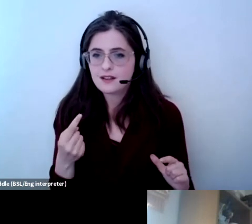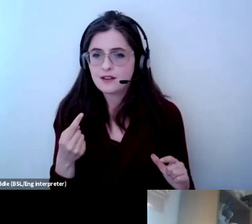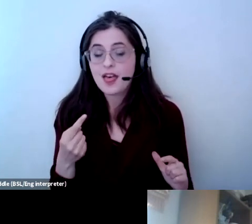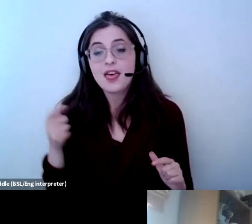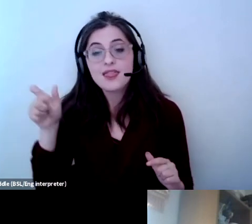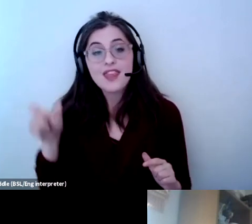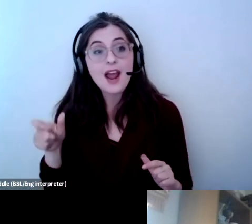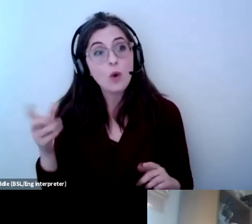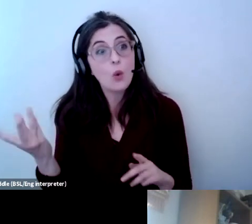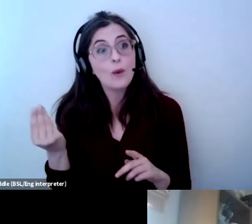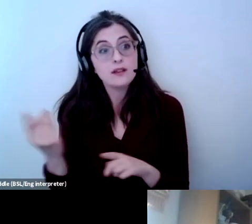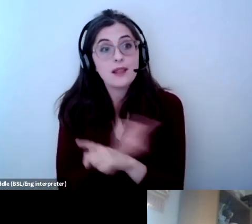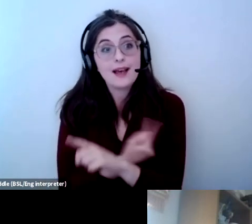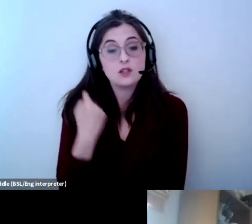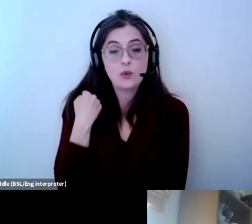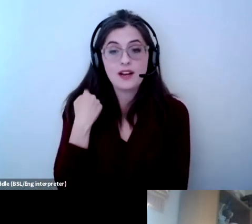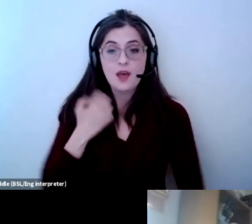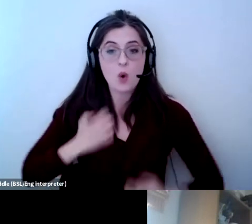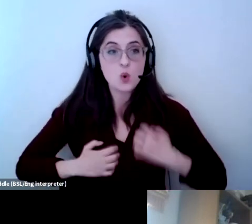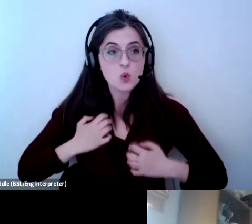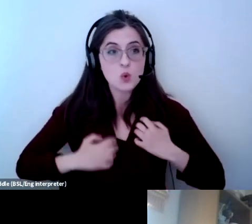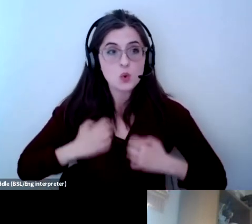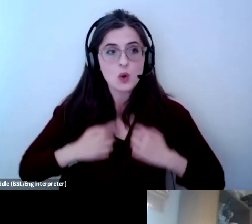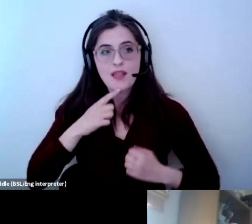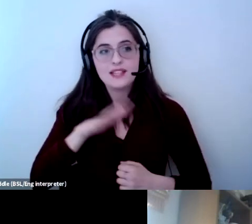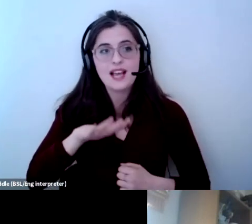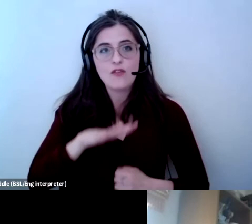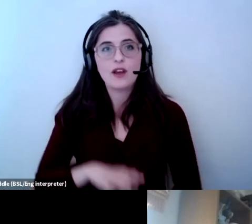was with us last week, and expressed real interest in this area.